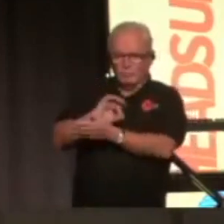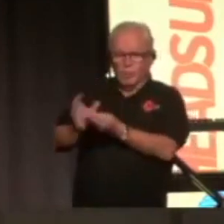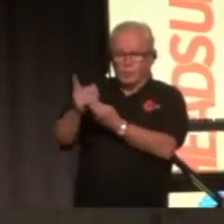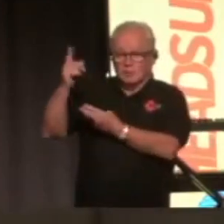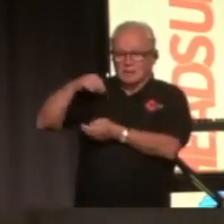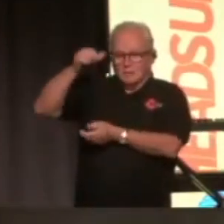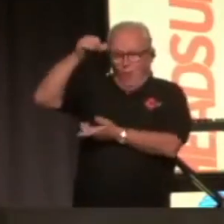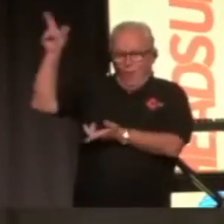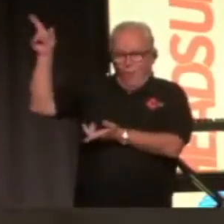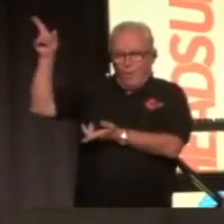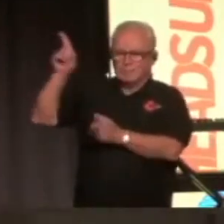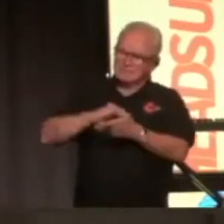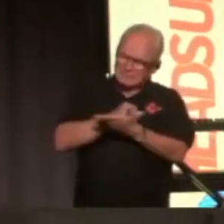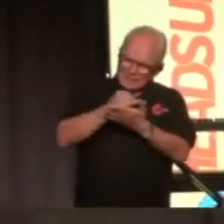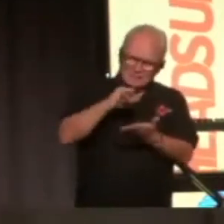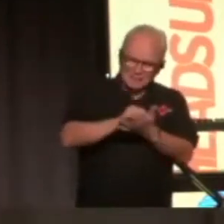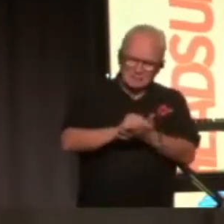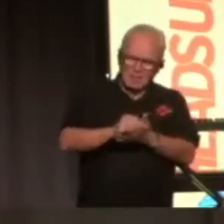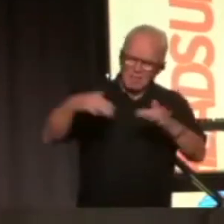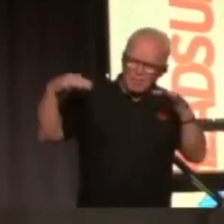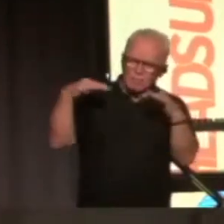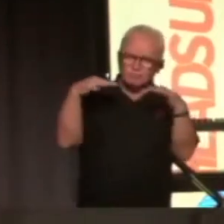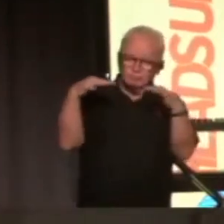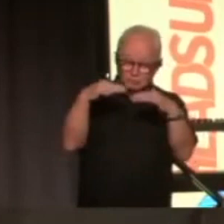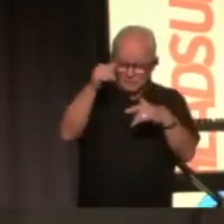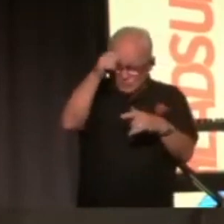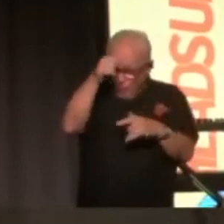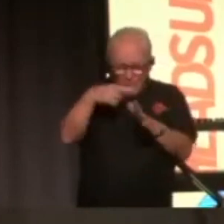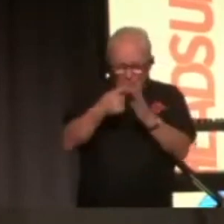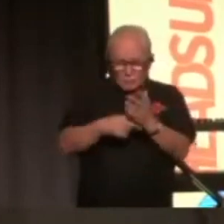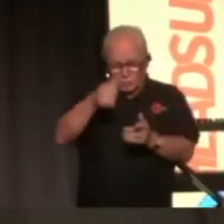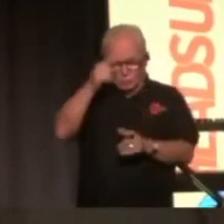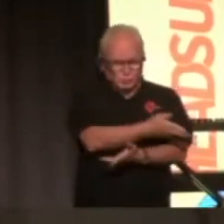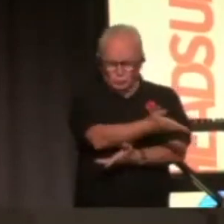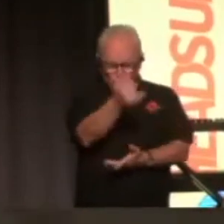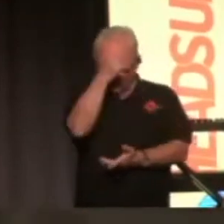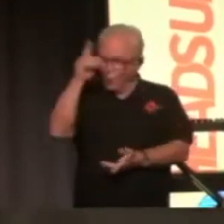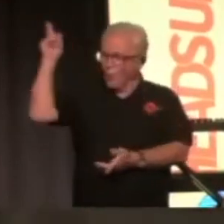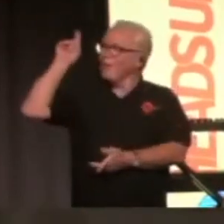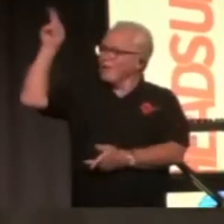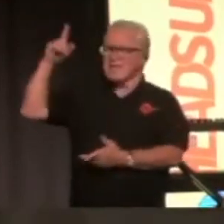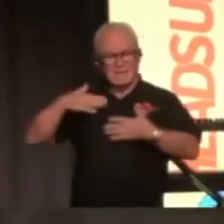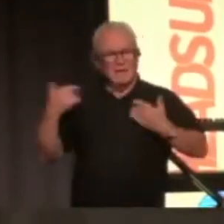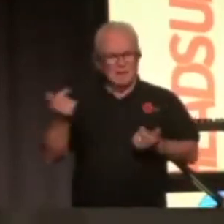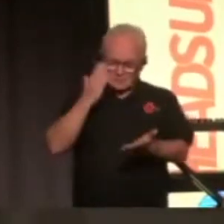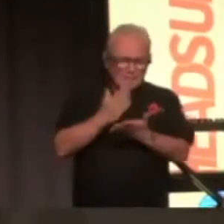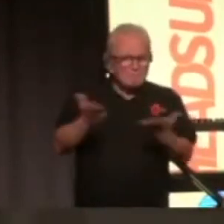Okay? They're coming against what you know about God. You know that He heals.